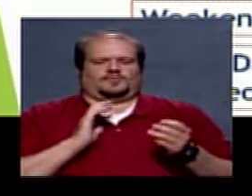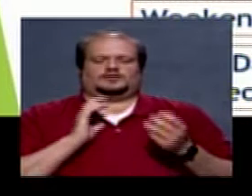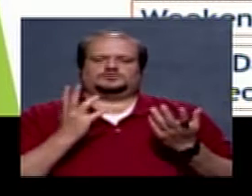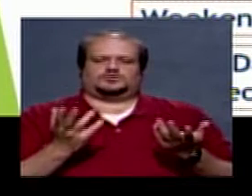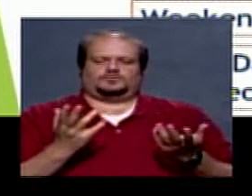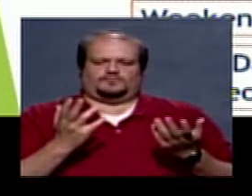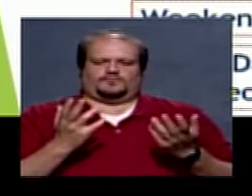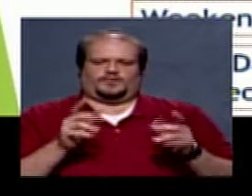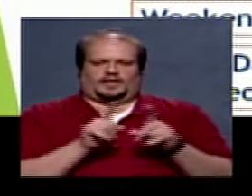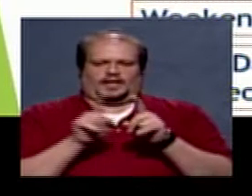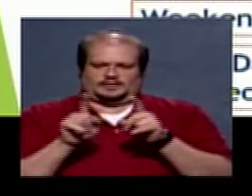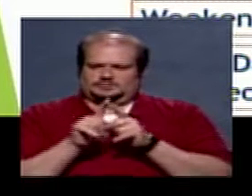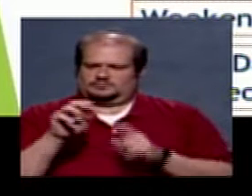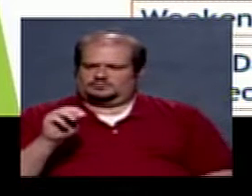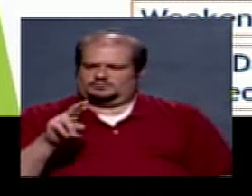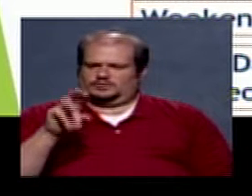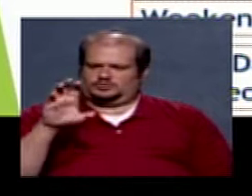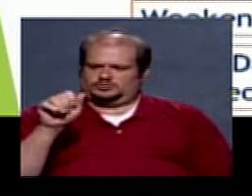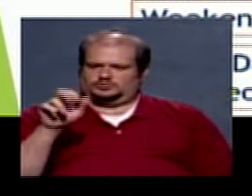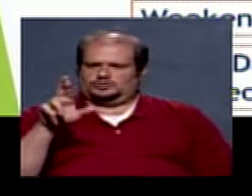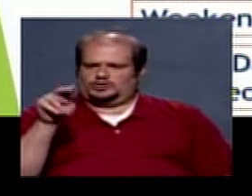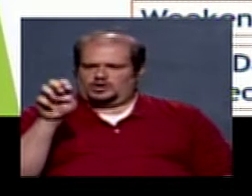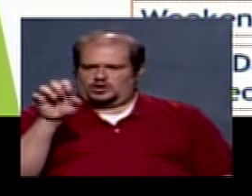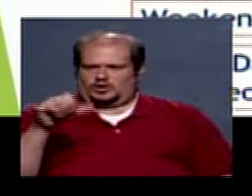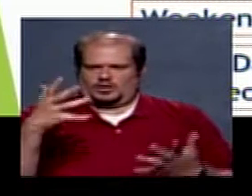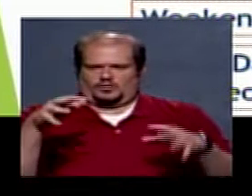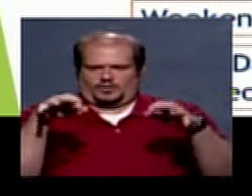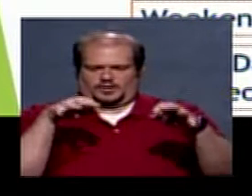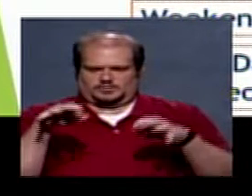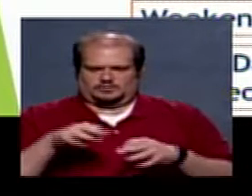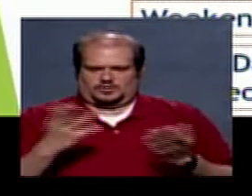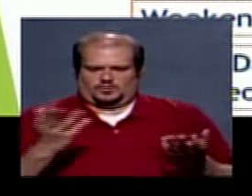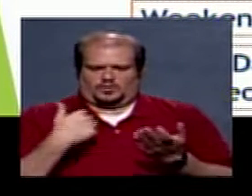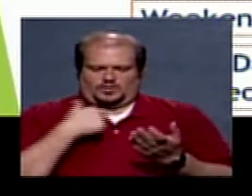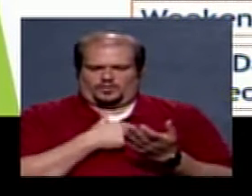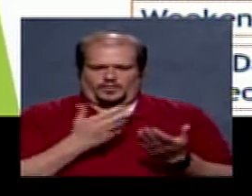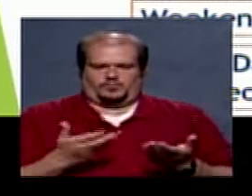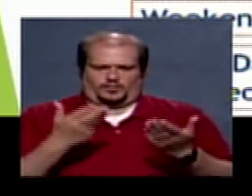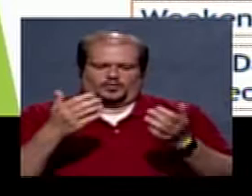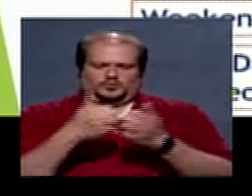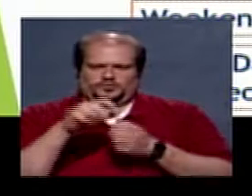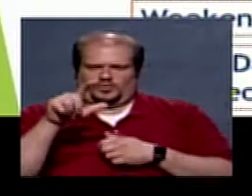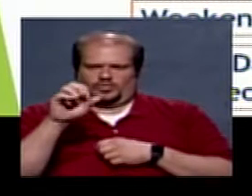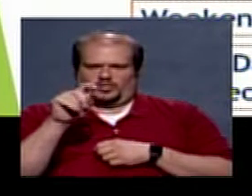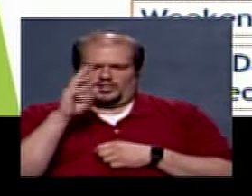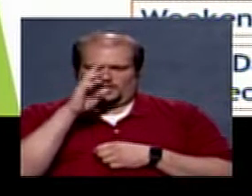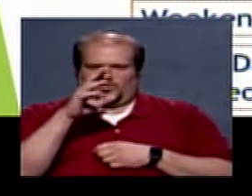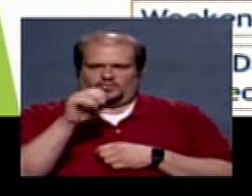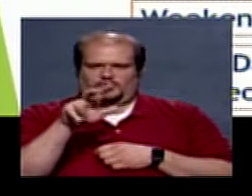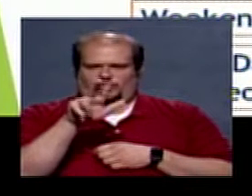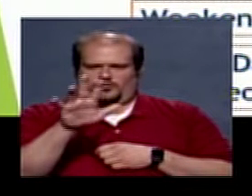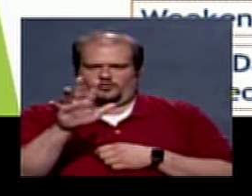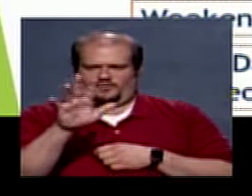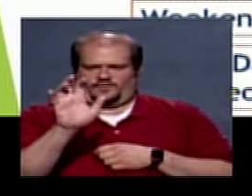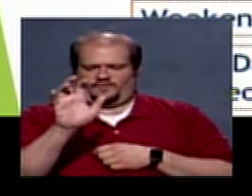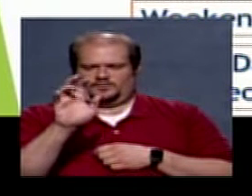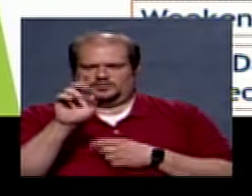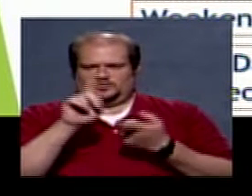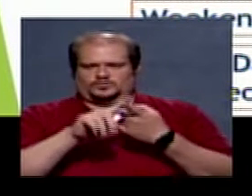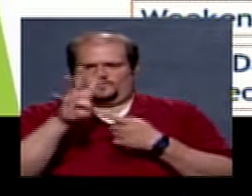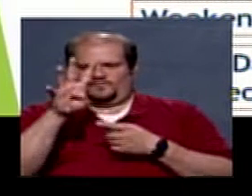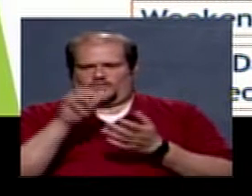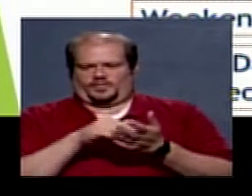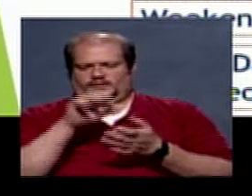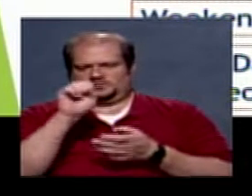So, as Mr. Carney has already explained, what we propose to do with this lot, it's going to be a 3,500 to 4,000